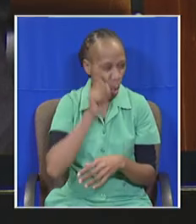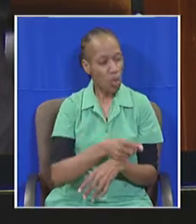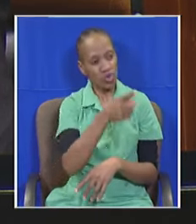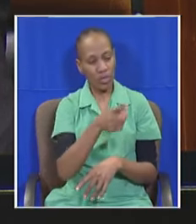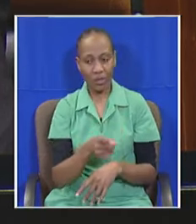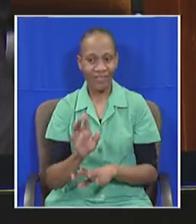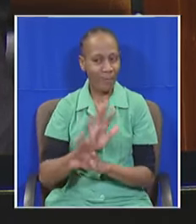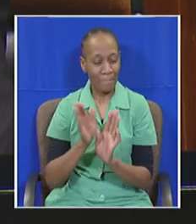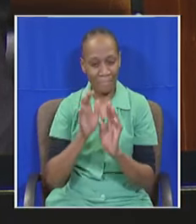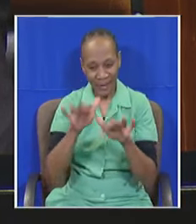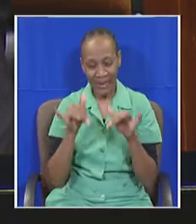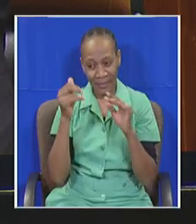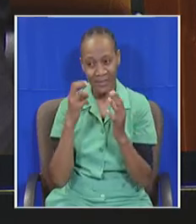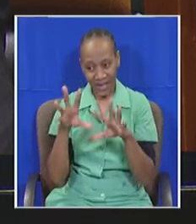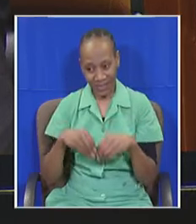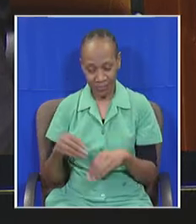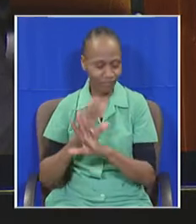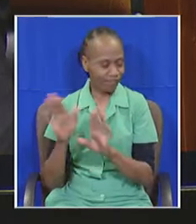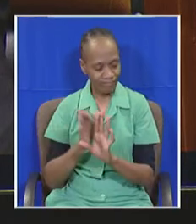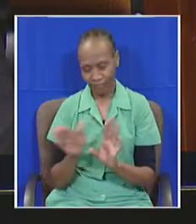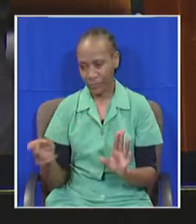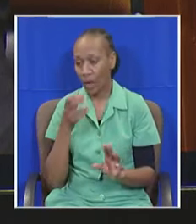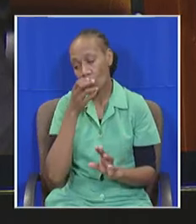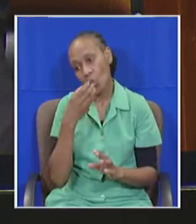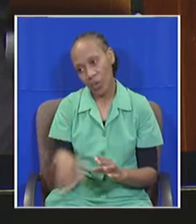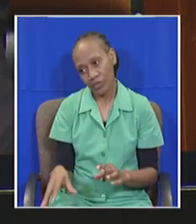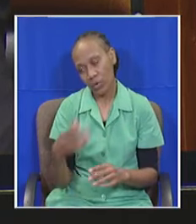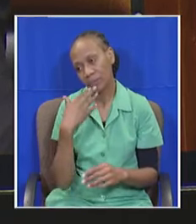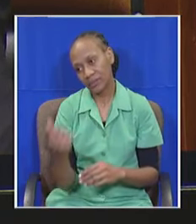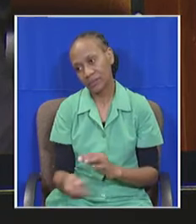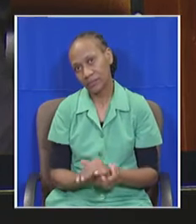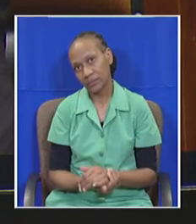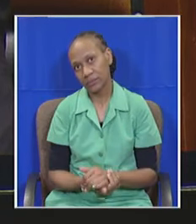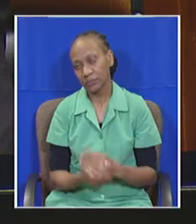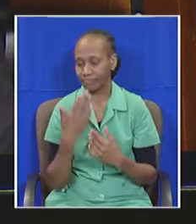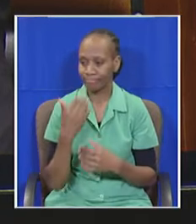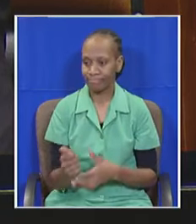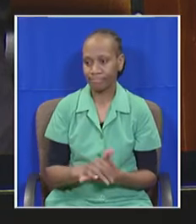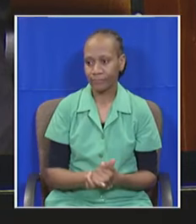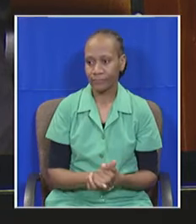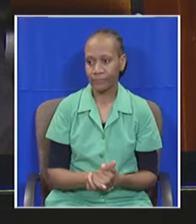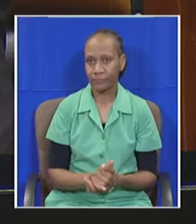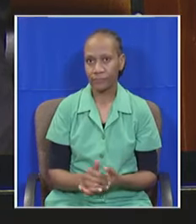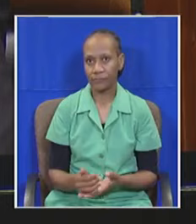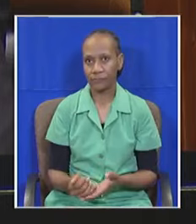is unparliamentary. Can you please withdraw that? Please.